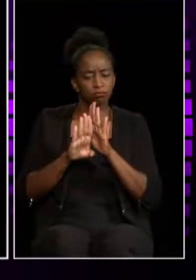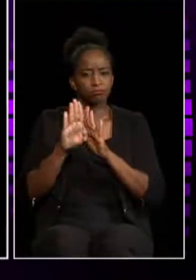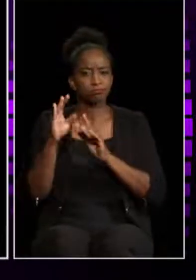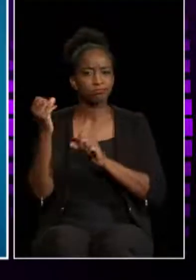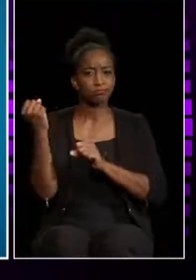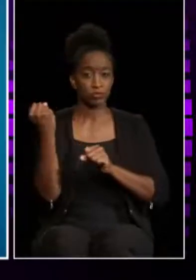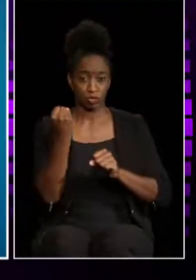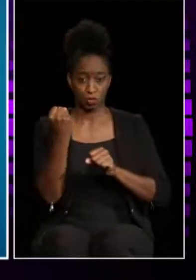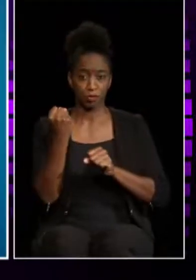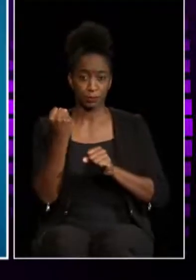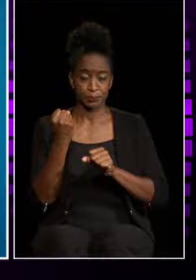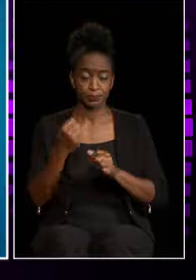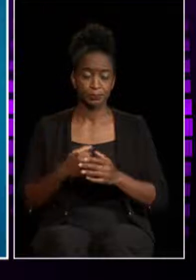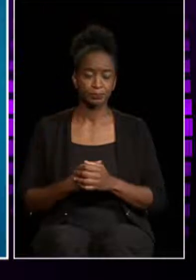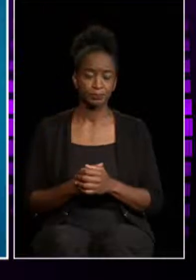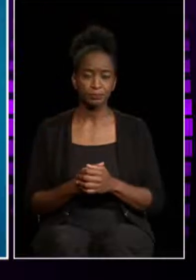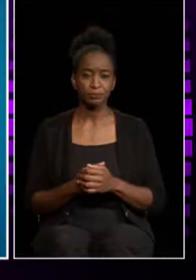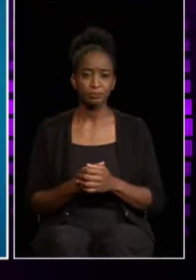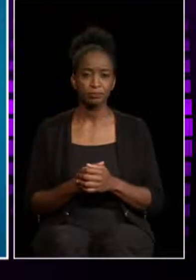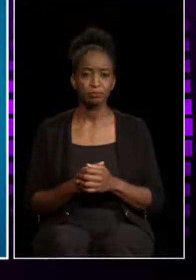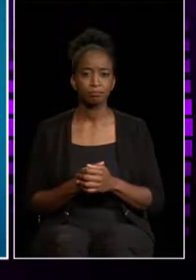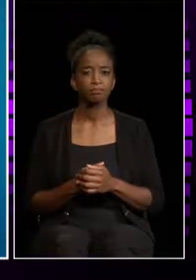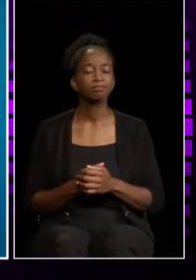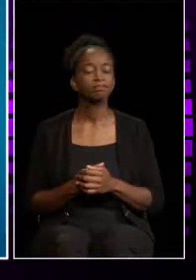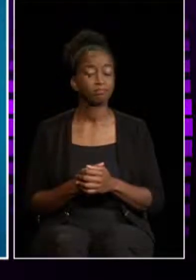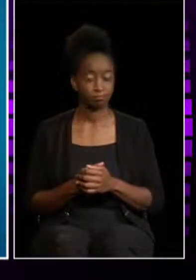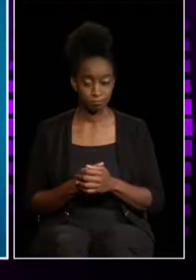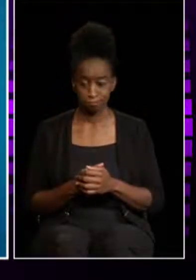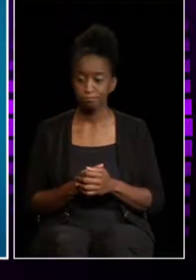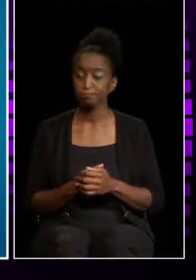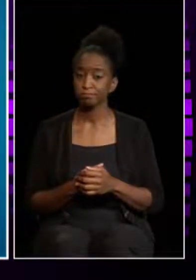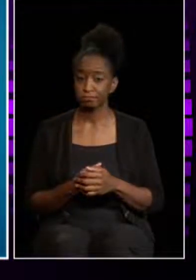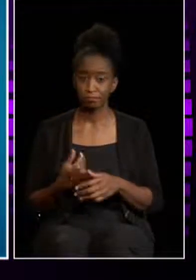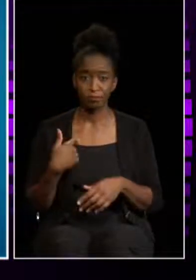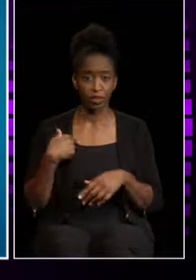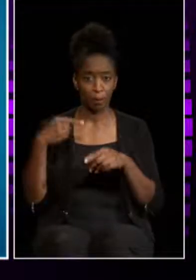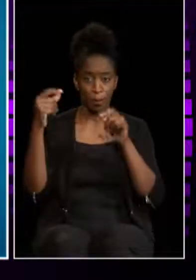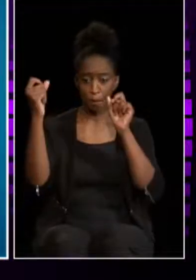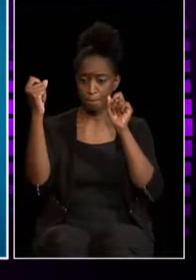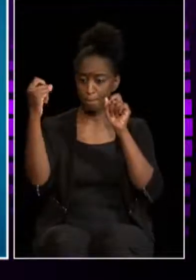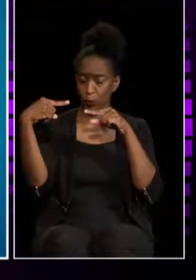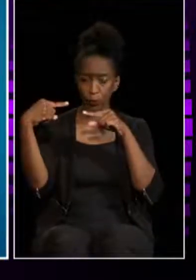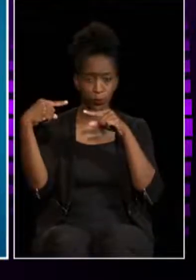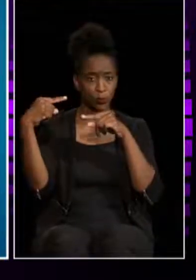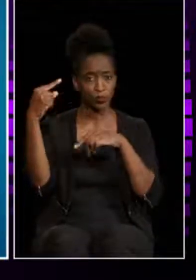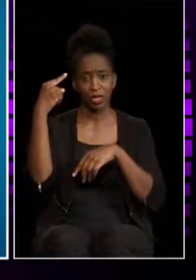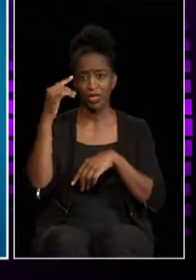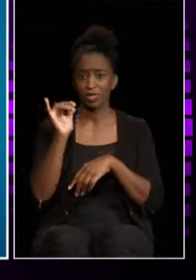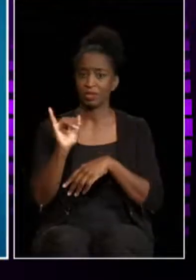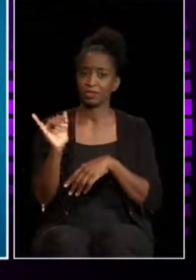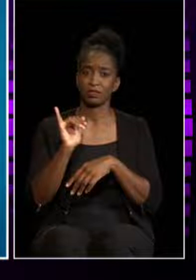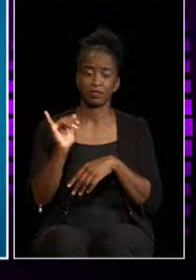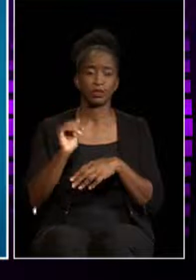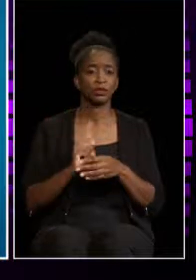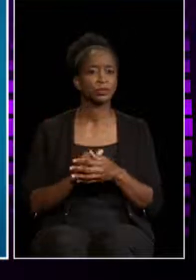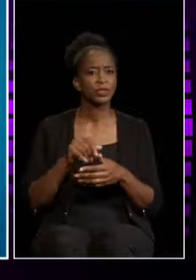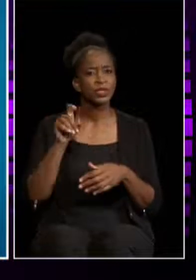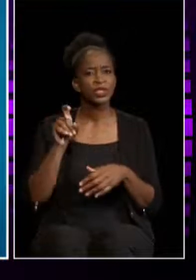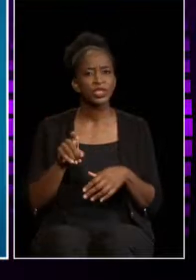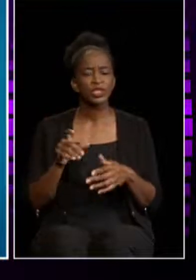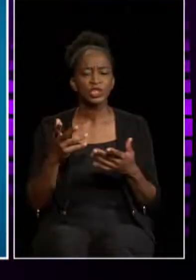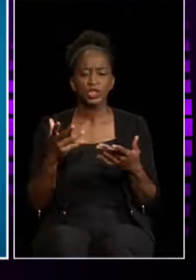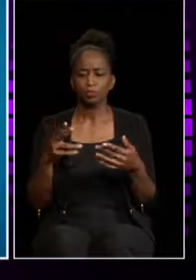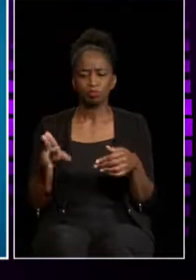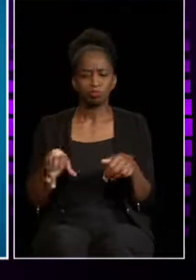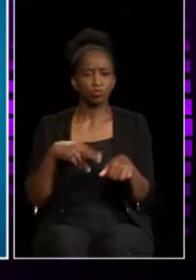I agree with your sentiments 100%, Tashira, because at the end of the day, it has to become normalized in our society for the average person to feel